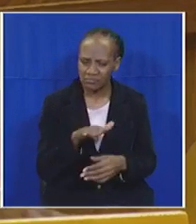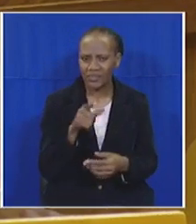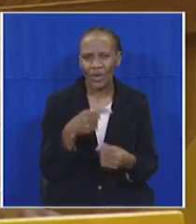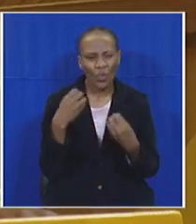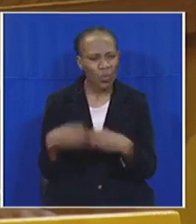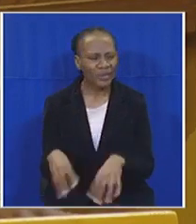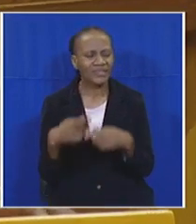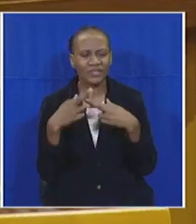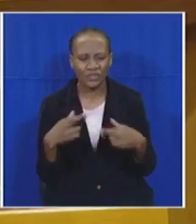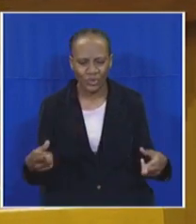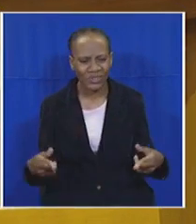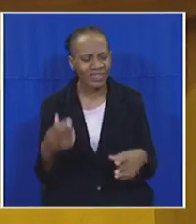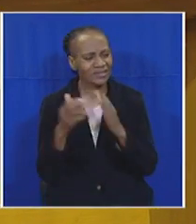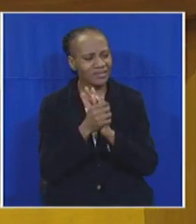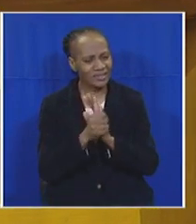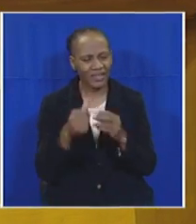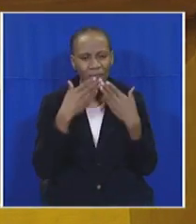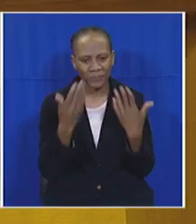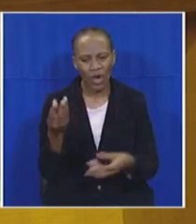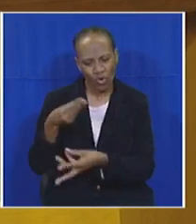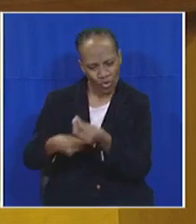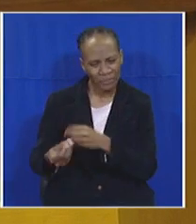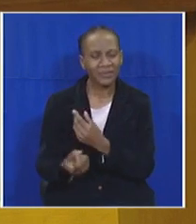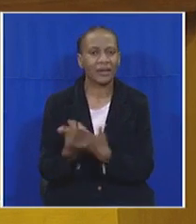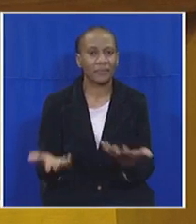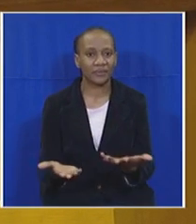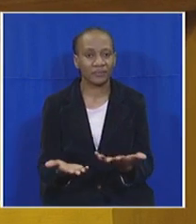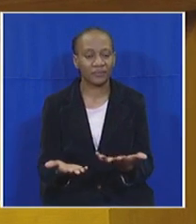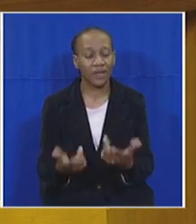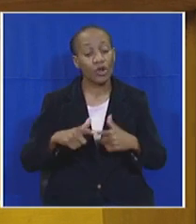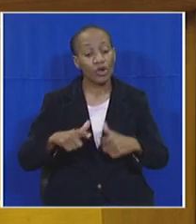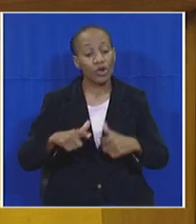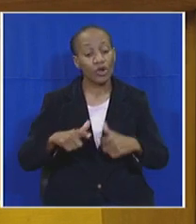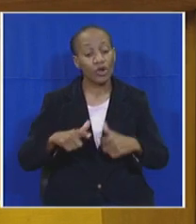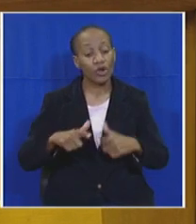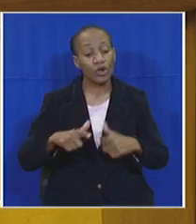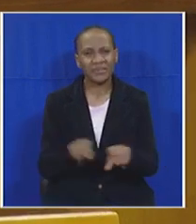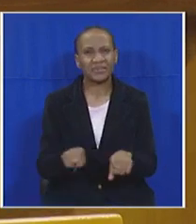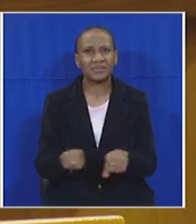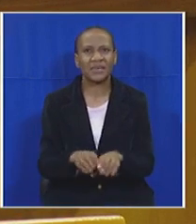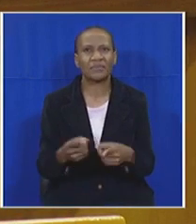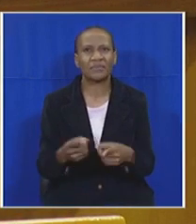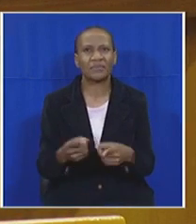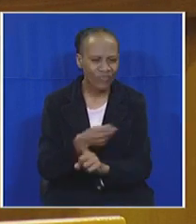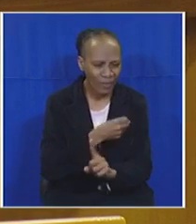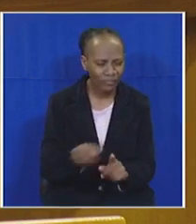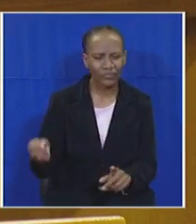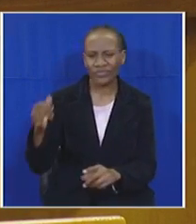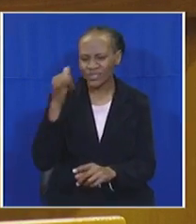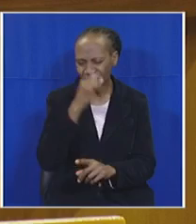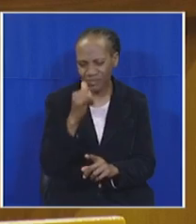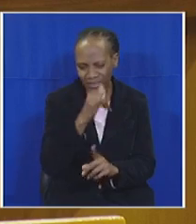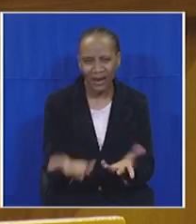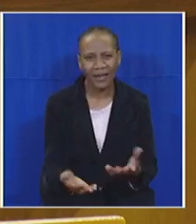wastage, incompetence and corruption. Local government is the focus of much of the often violent